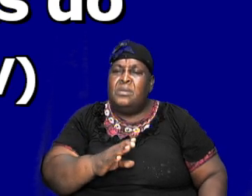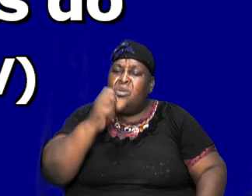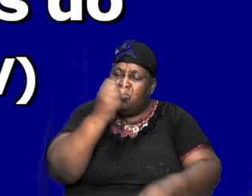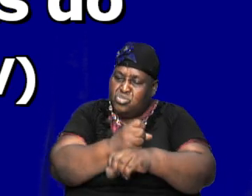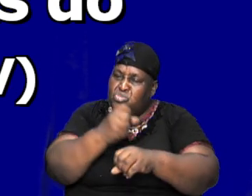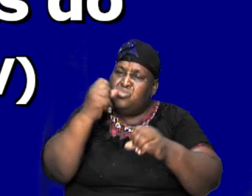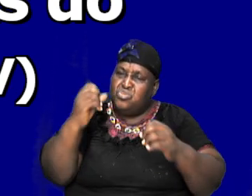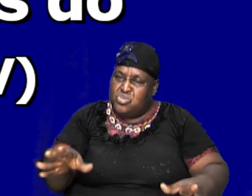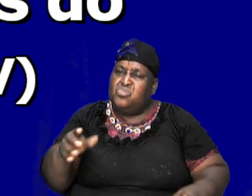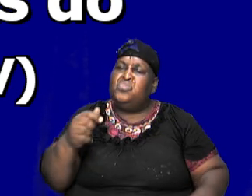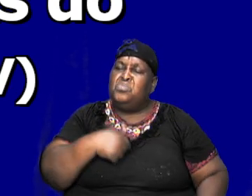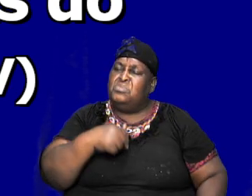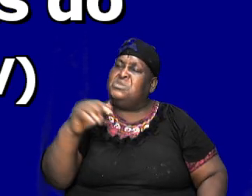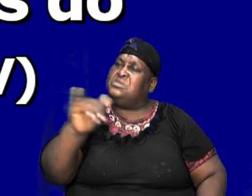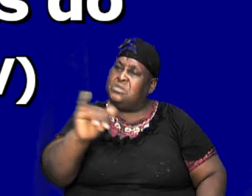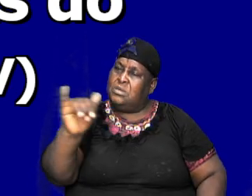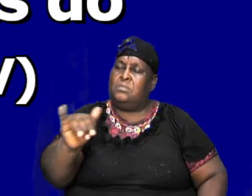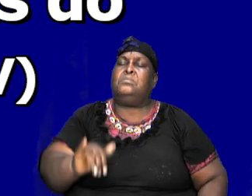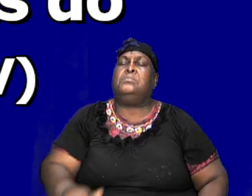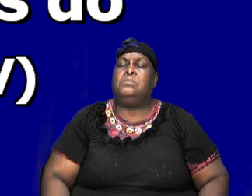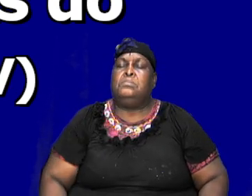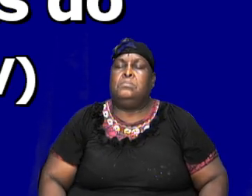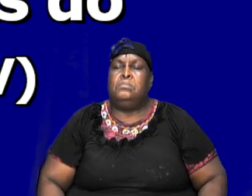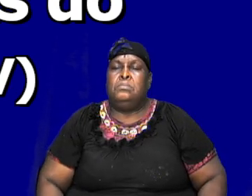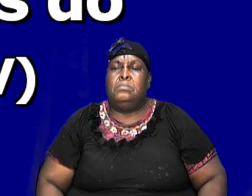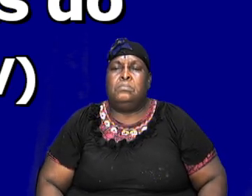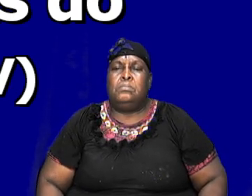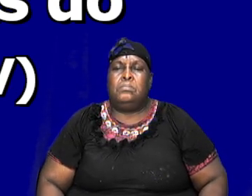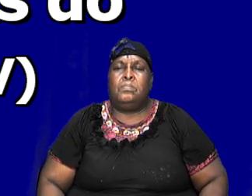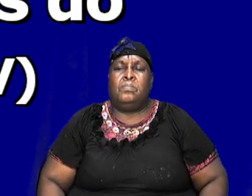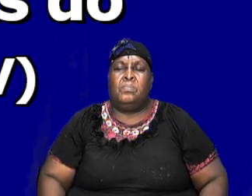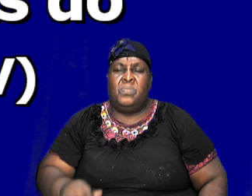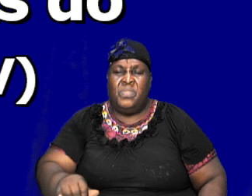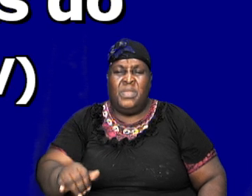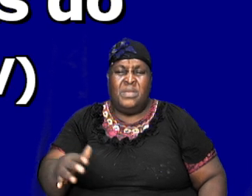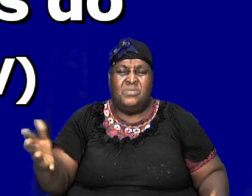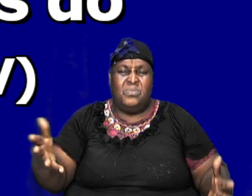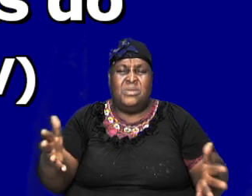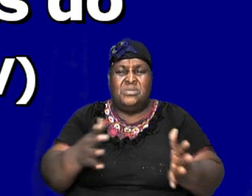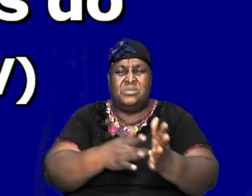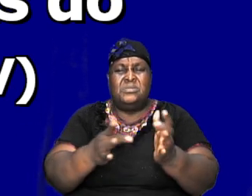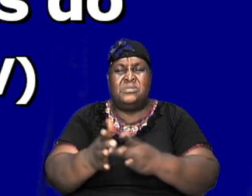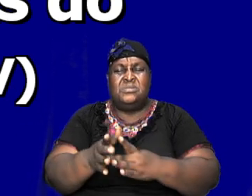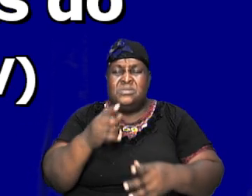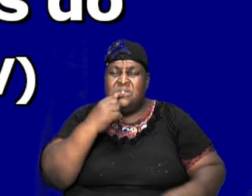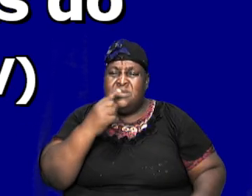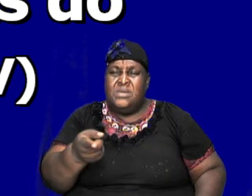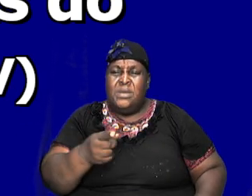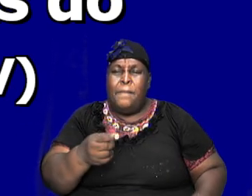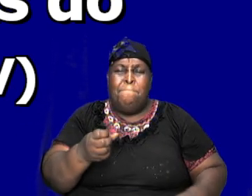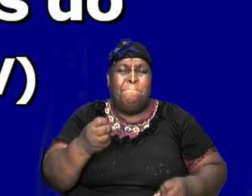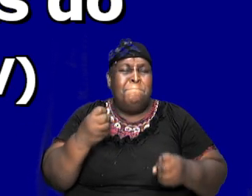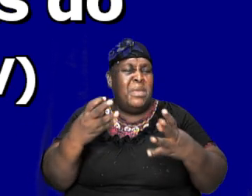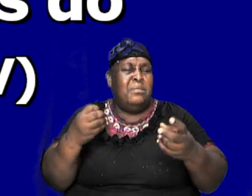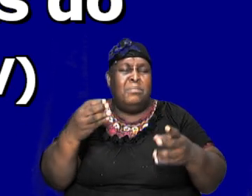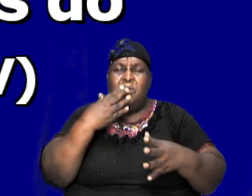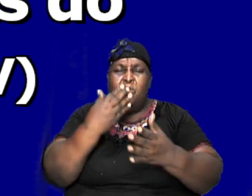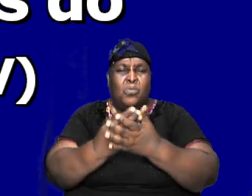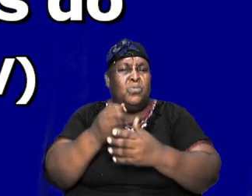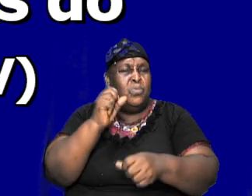me then also. You understand? So that's what he was saying. Many good works have I done from the